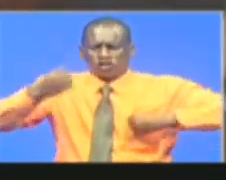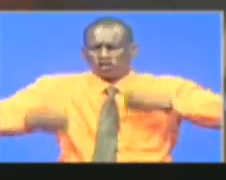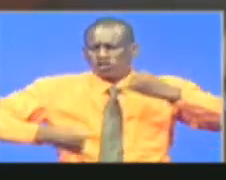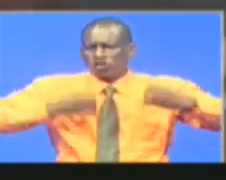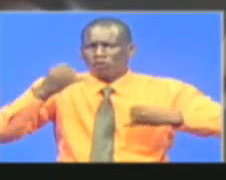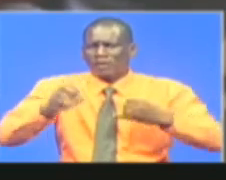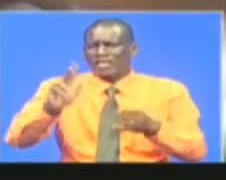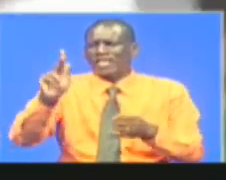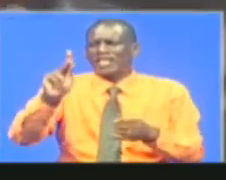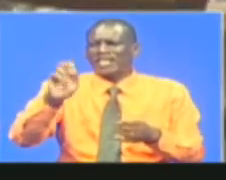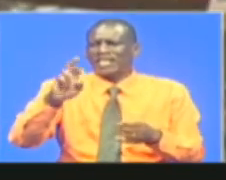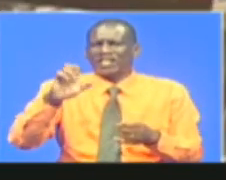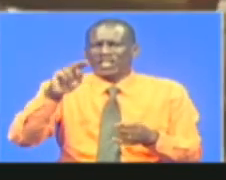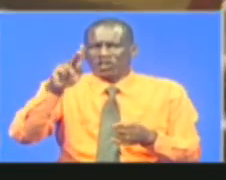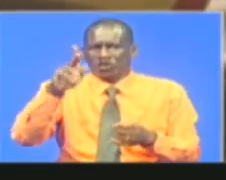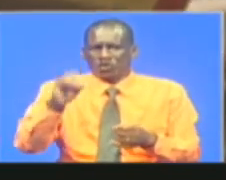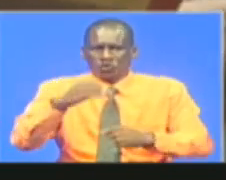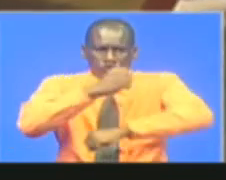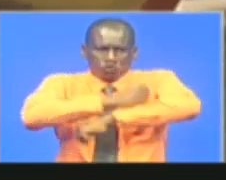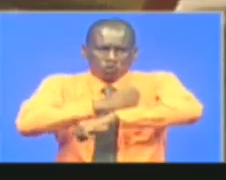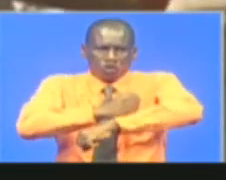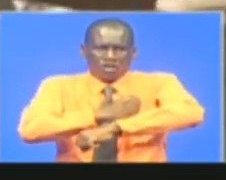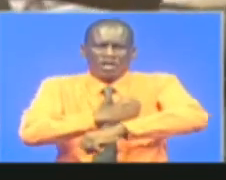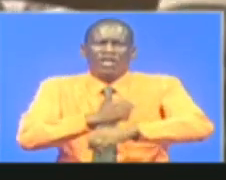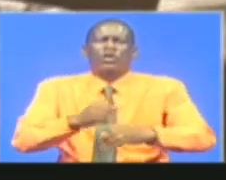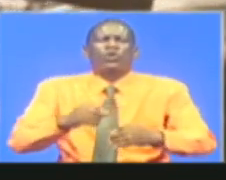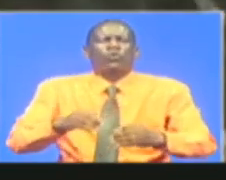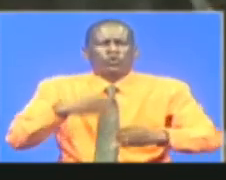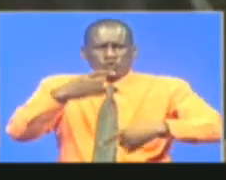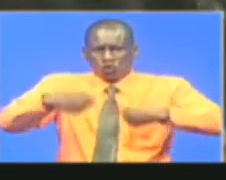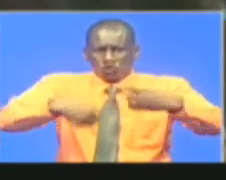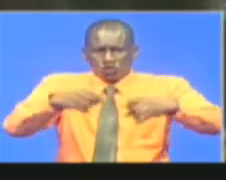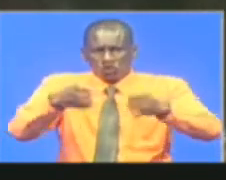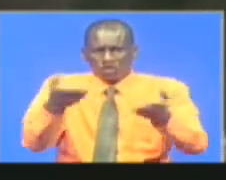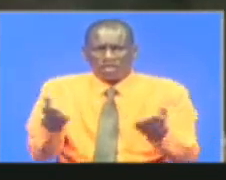Secondary School in the remote Pwani village was uncontainable.